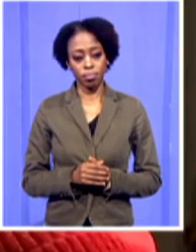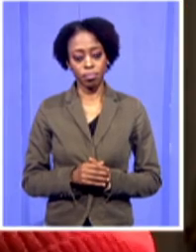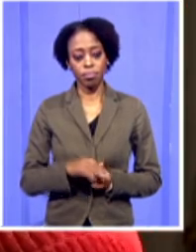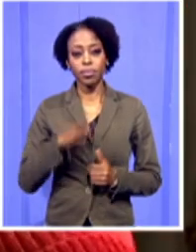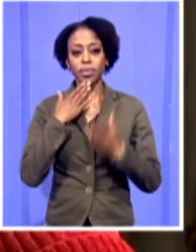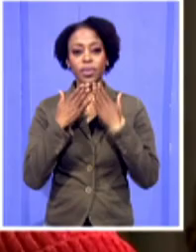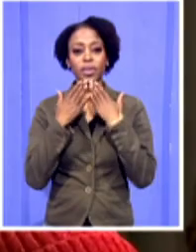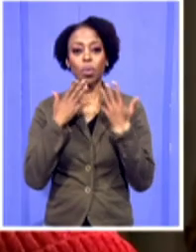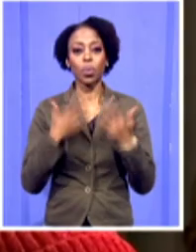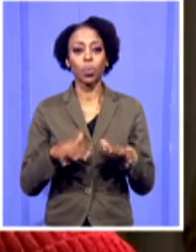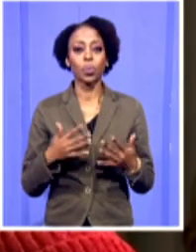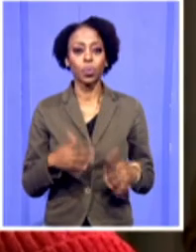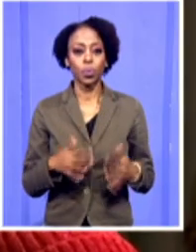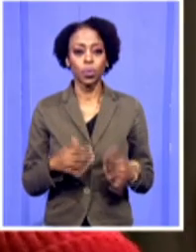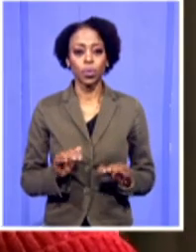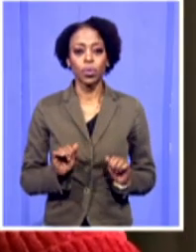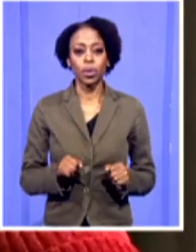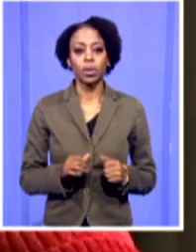Thank you,